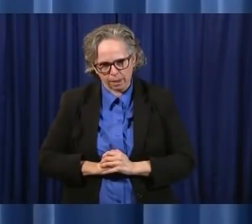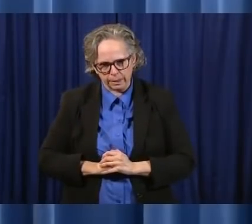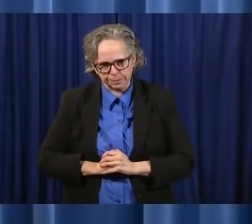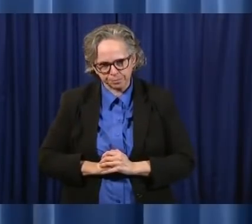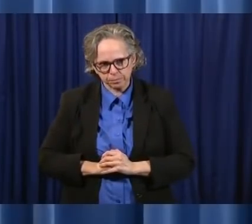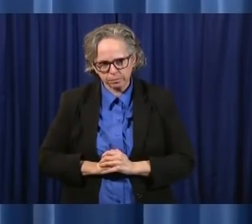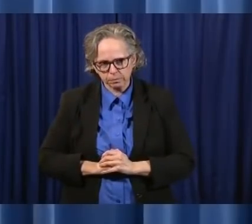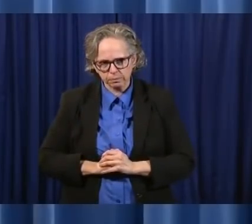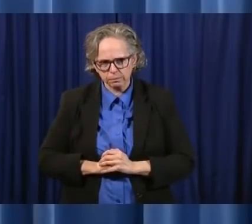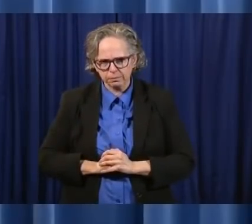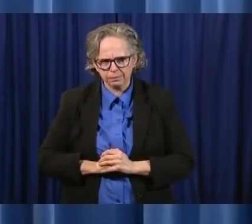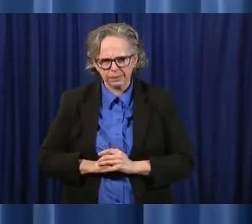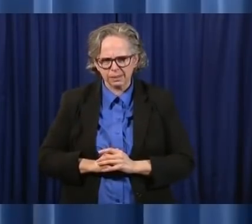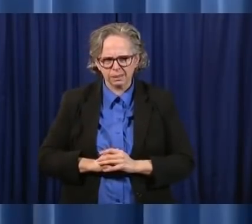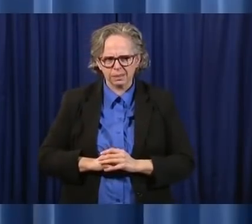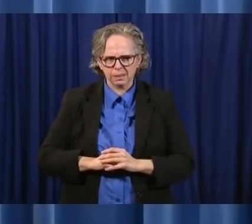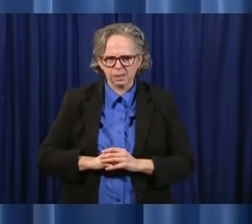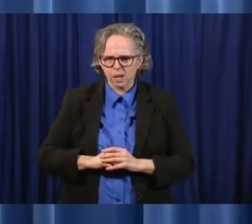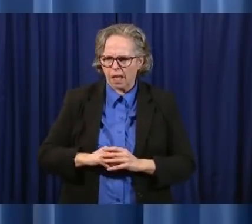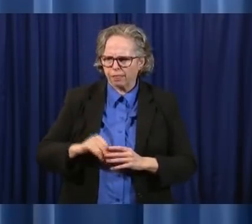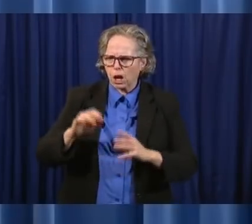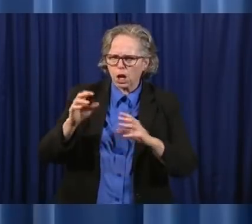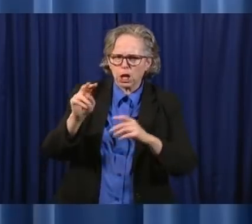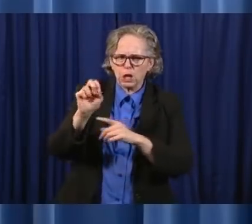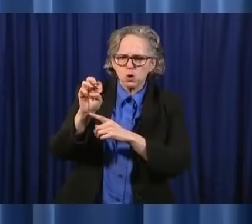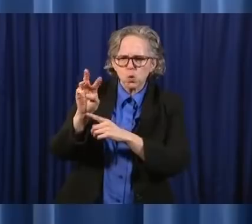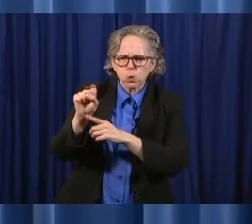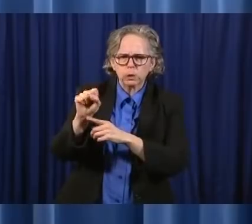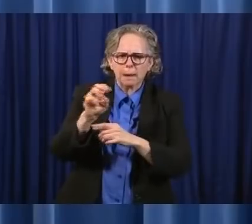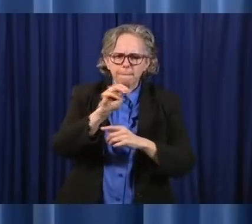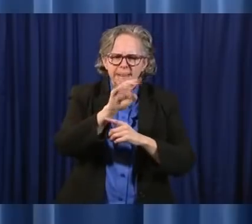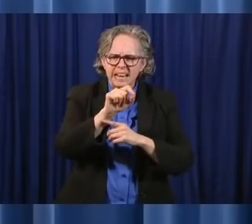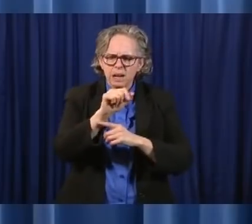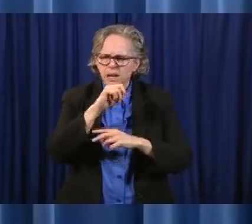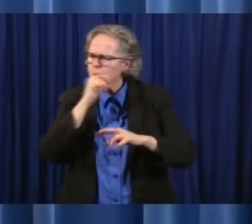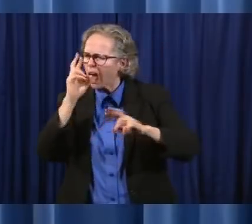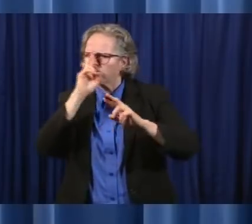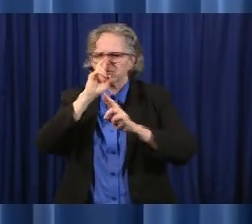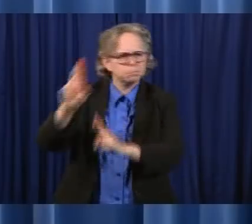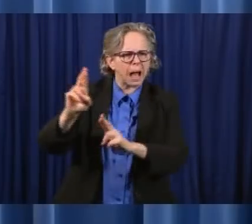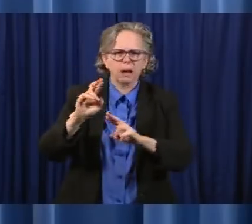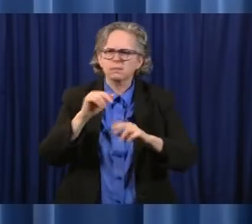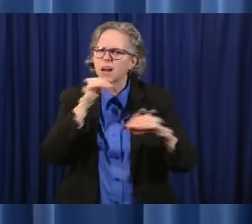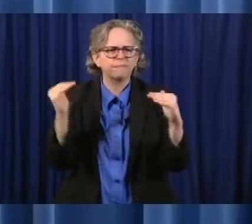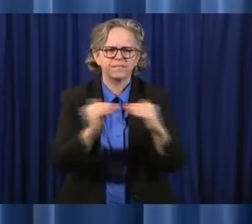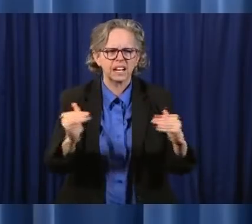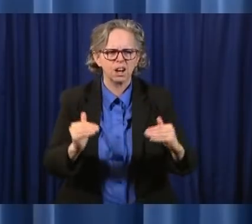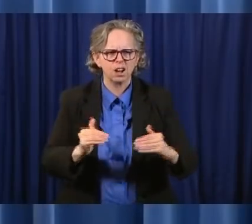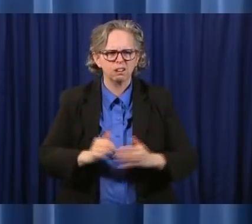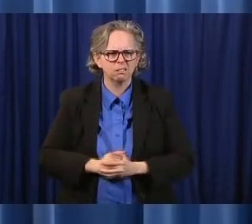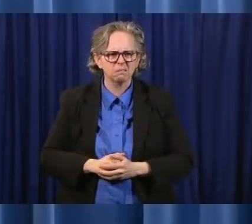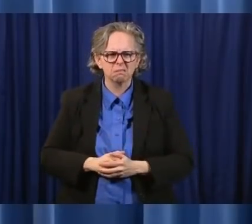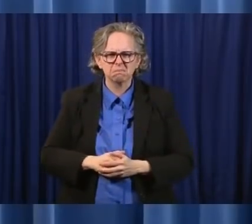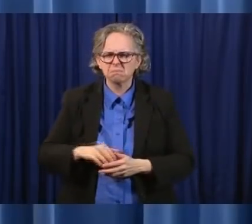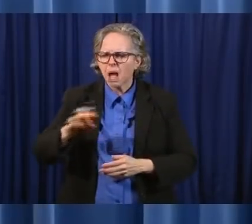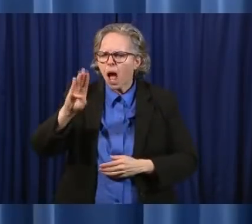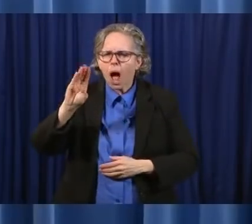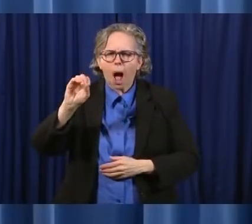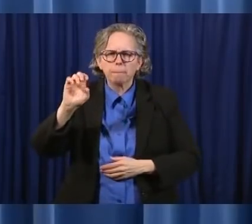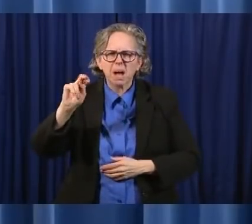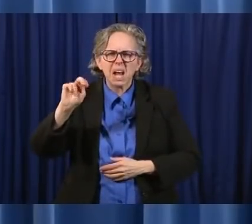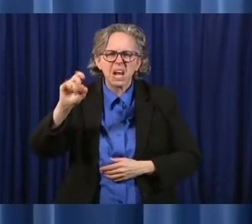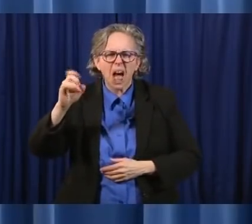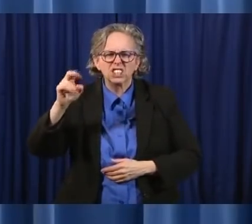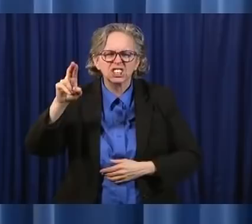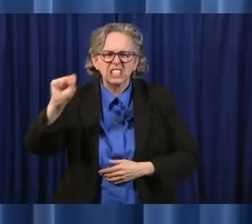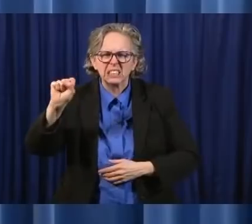the news media, to be obnoxious to the news media. That's not fair